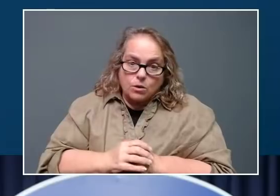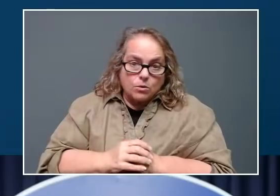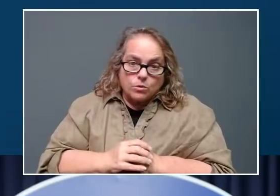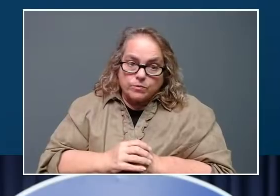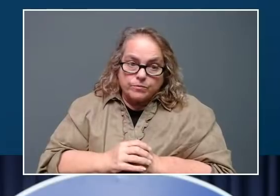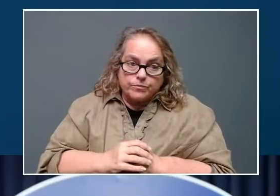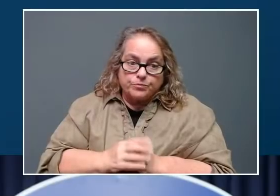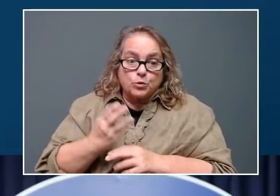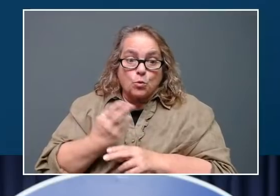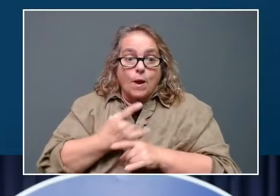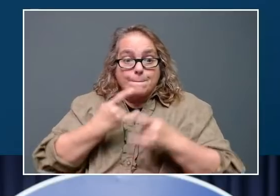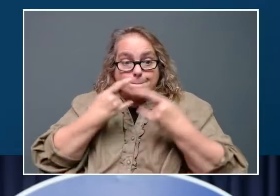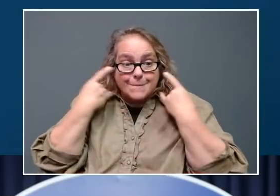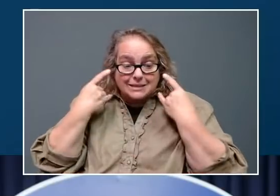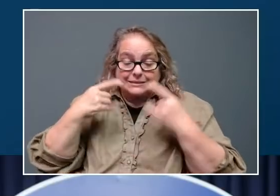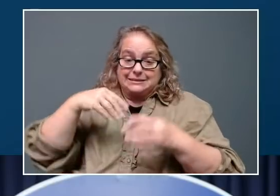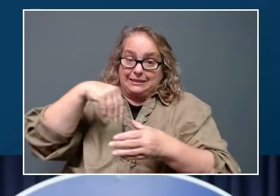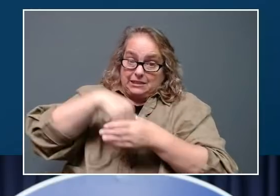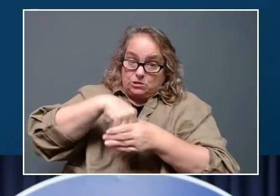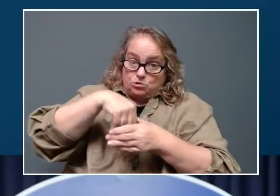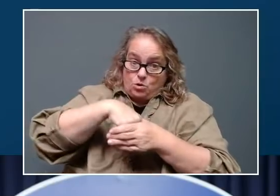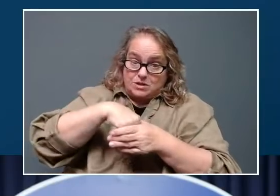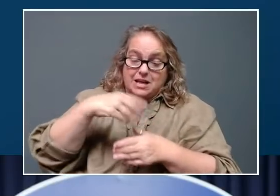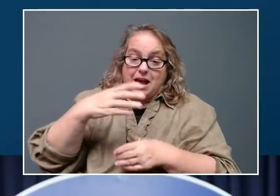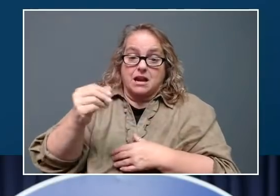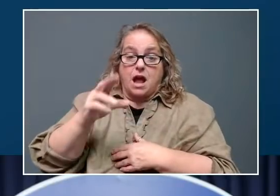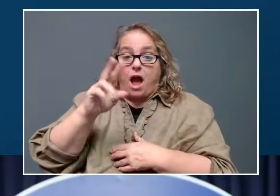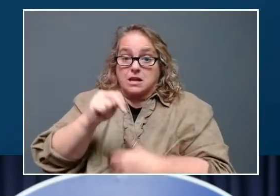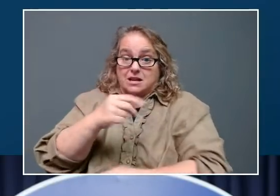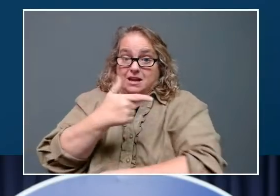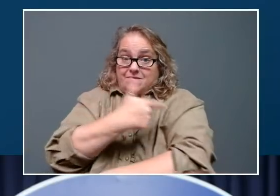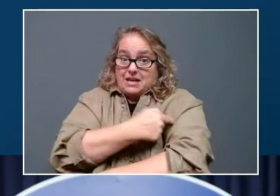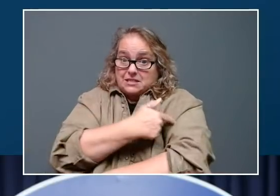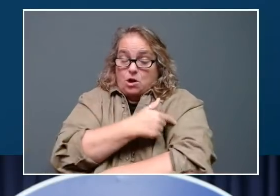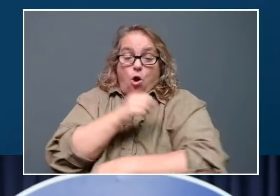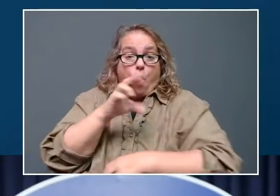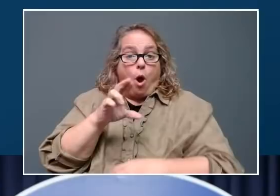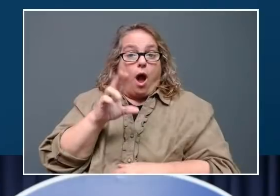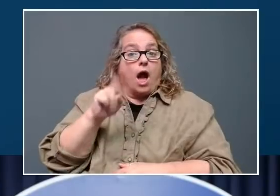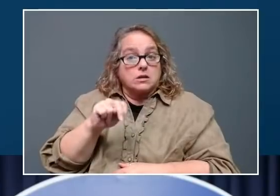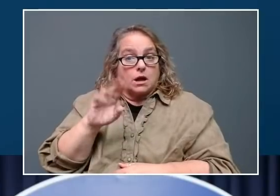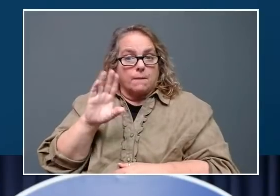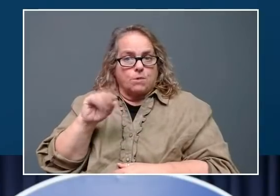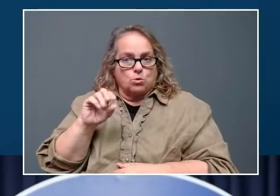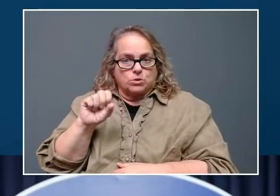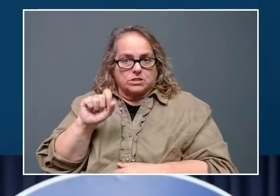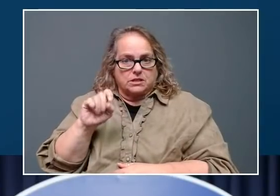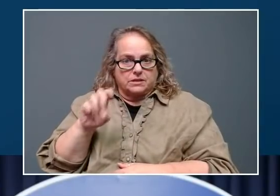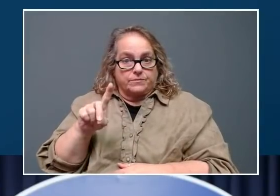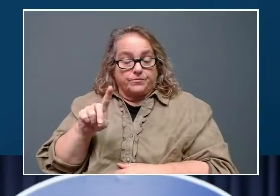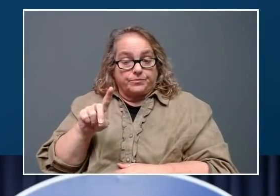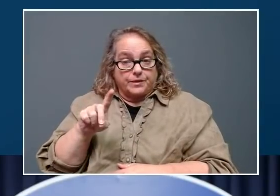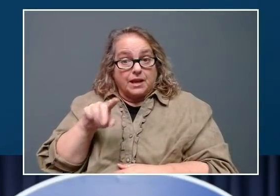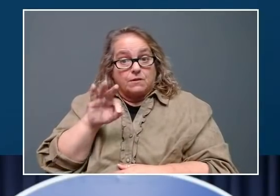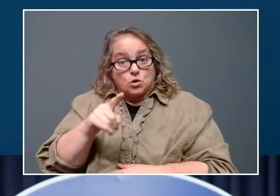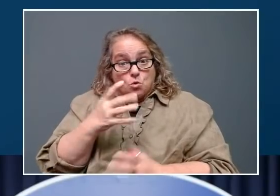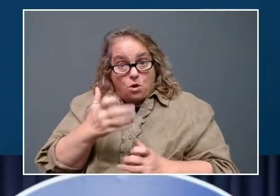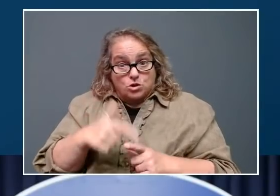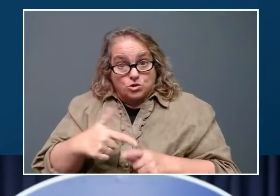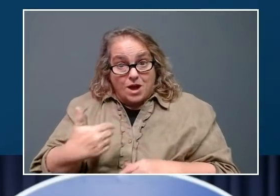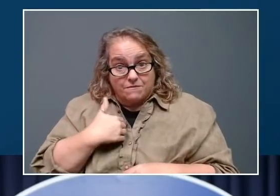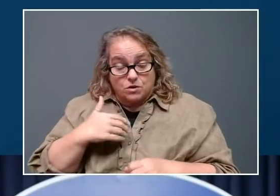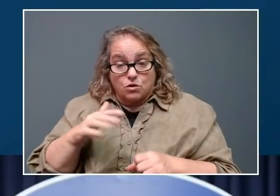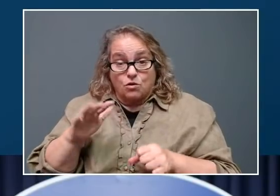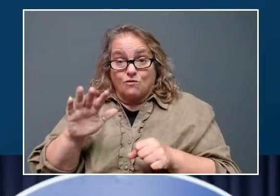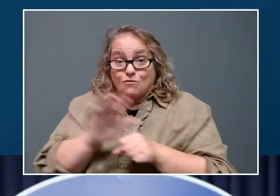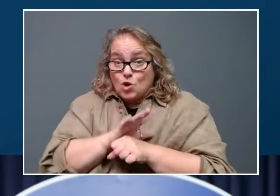if indoors and unvaccinated and or unboosted, right? If you want to have that fully maskless